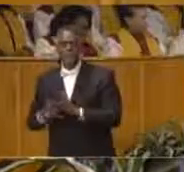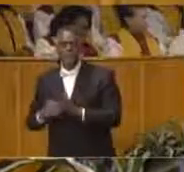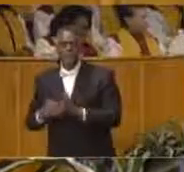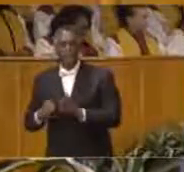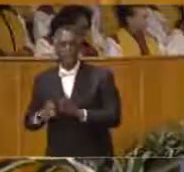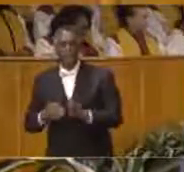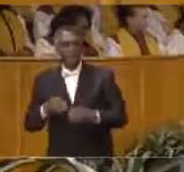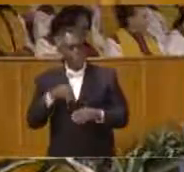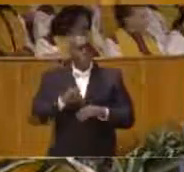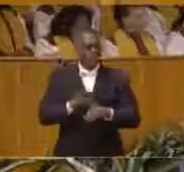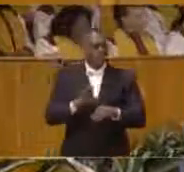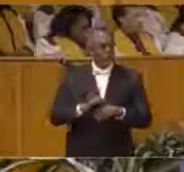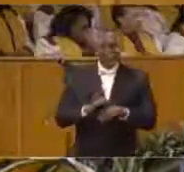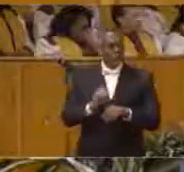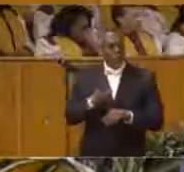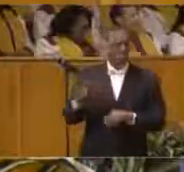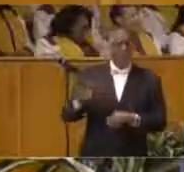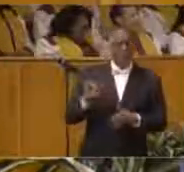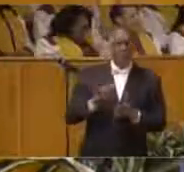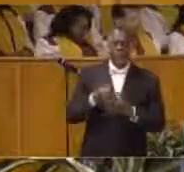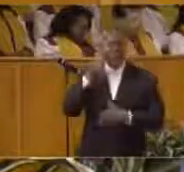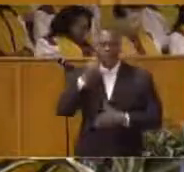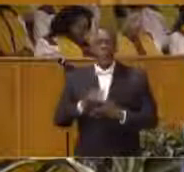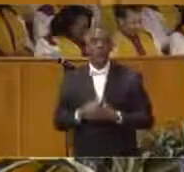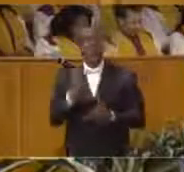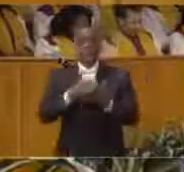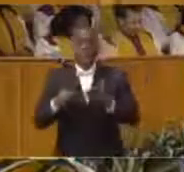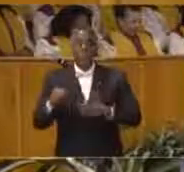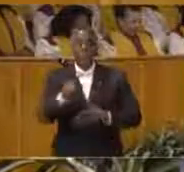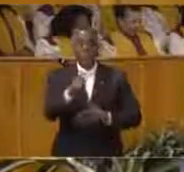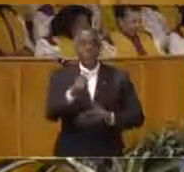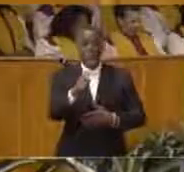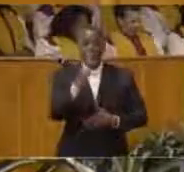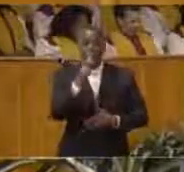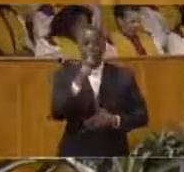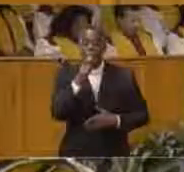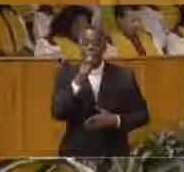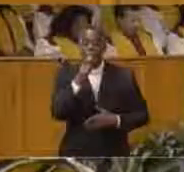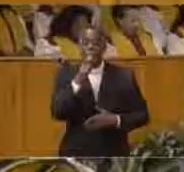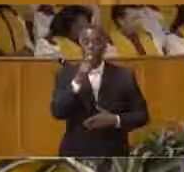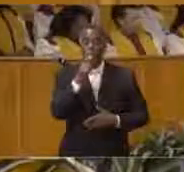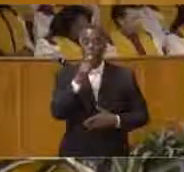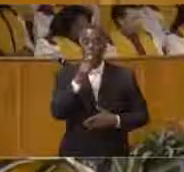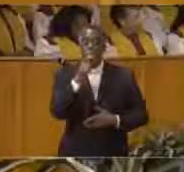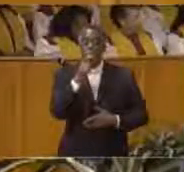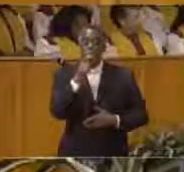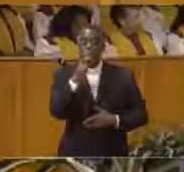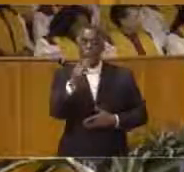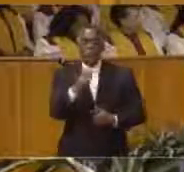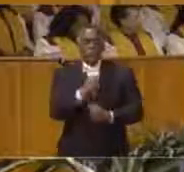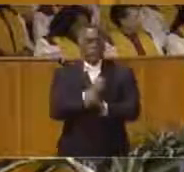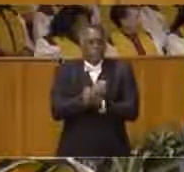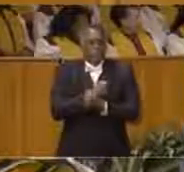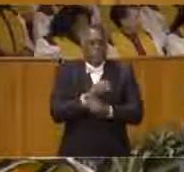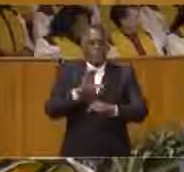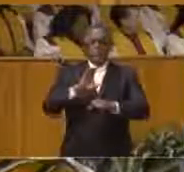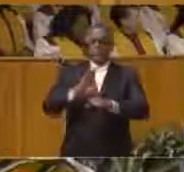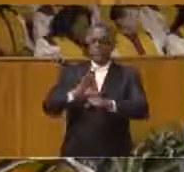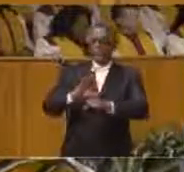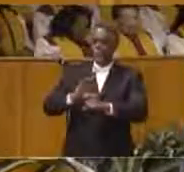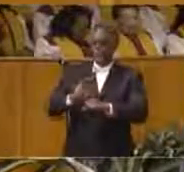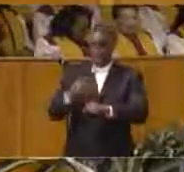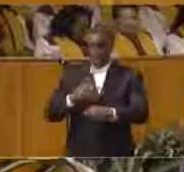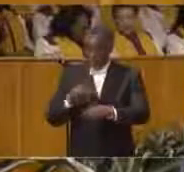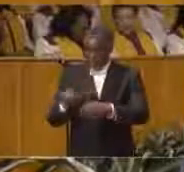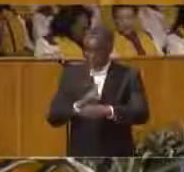Tell them they're supposed to be in church anyway. There's some of you who, you love church so much and are so disciplined in